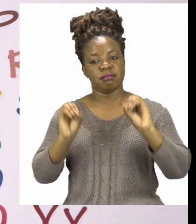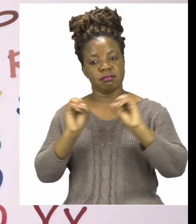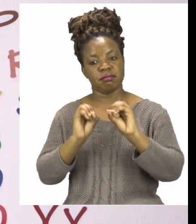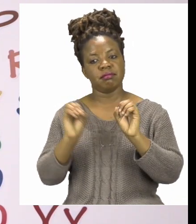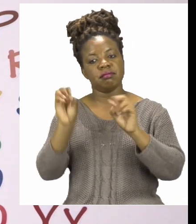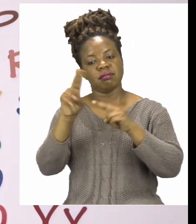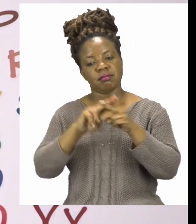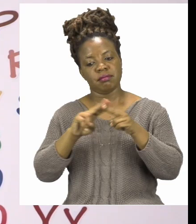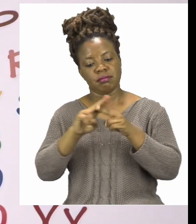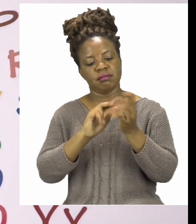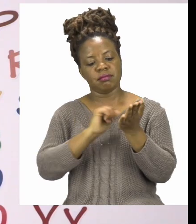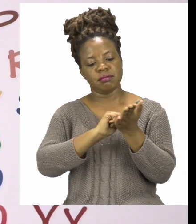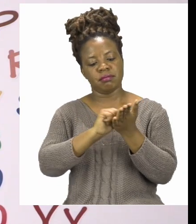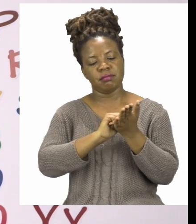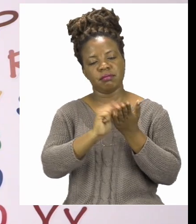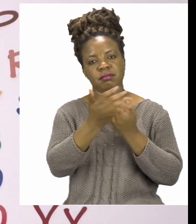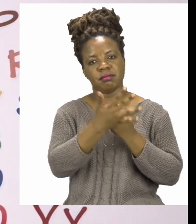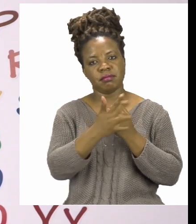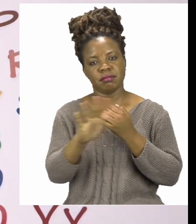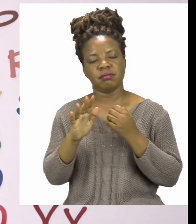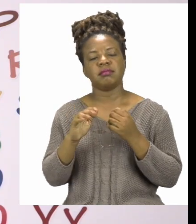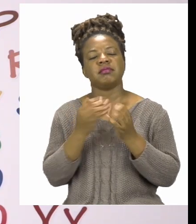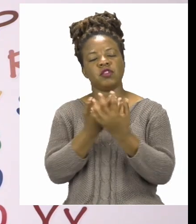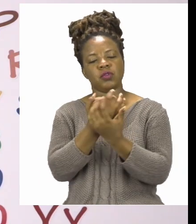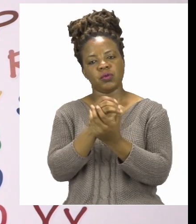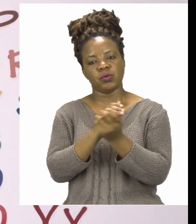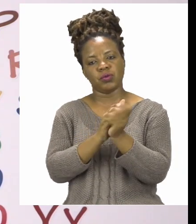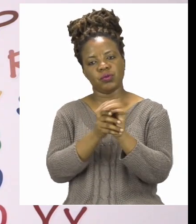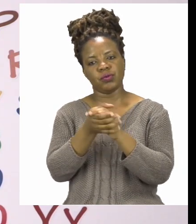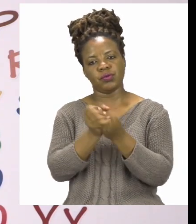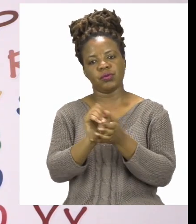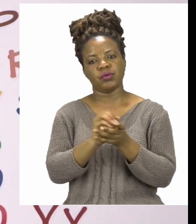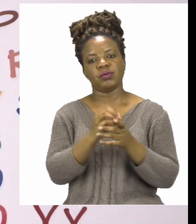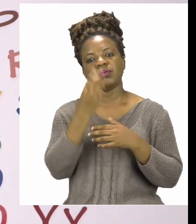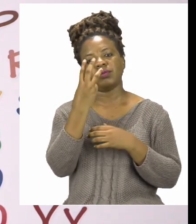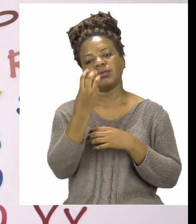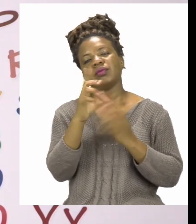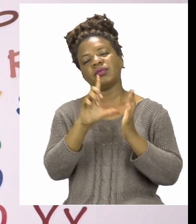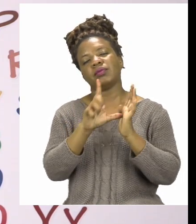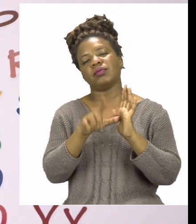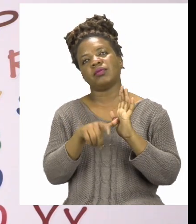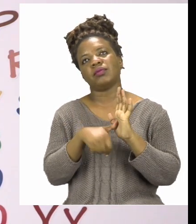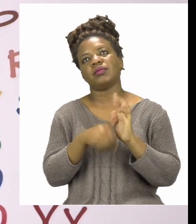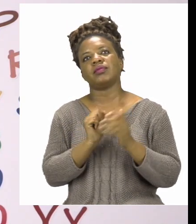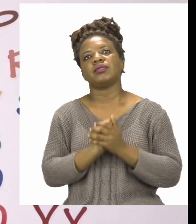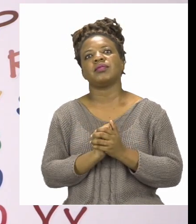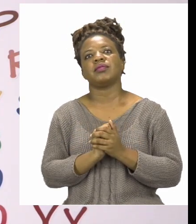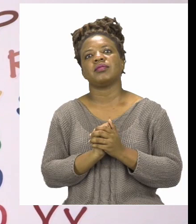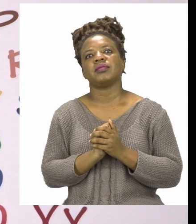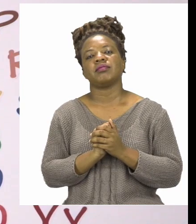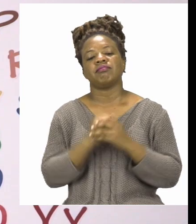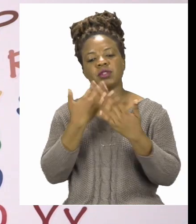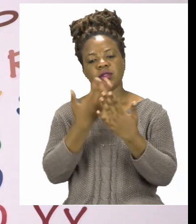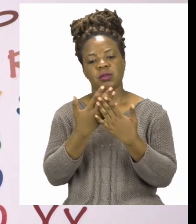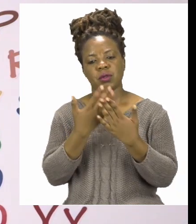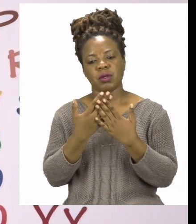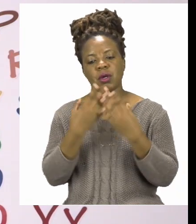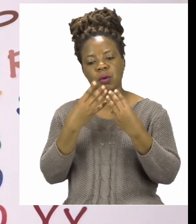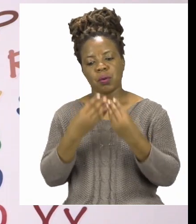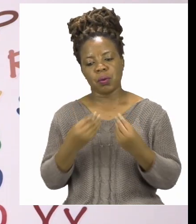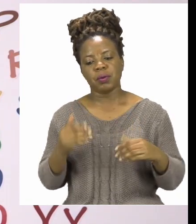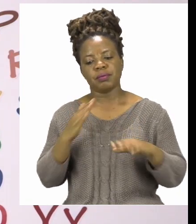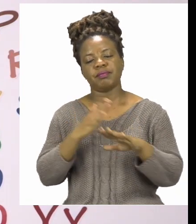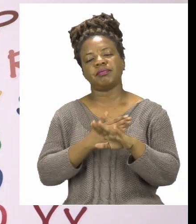you wash your hands and rinse them for 30 seconds. Make sure your hands are dry before you touch